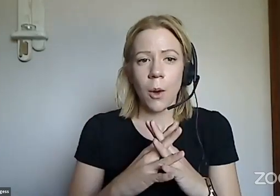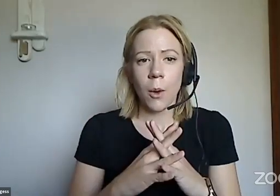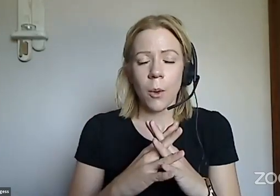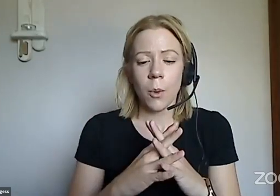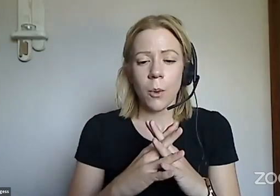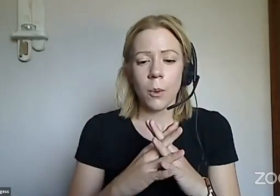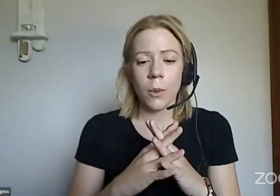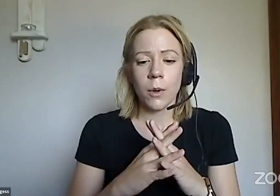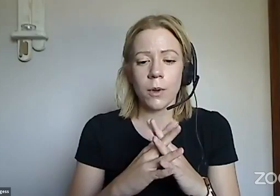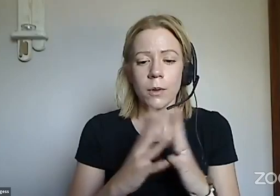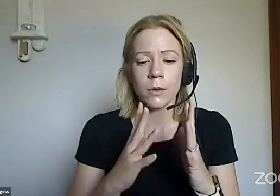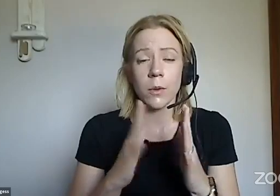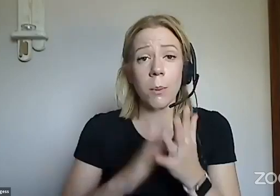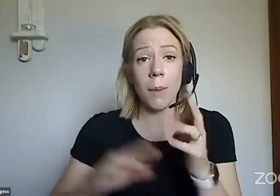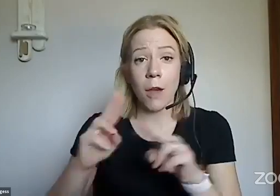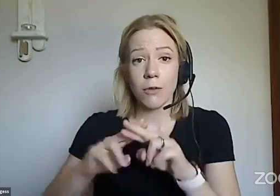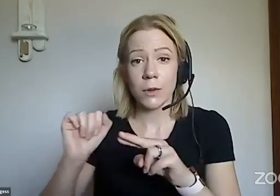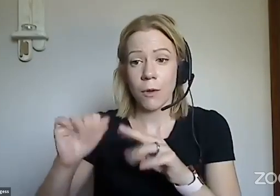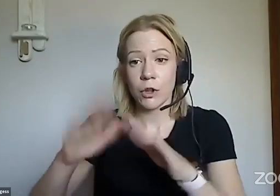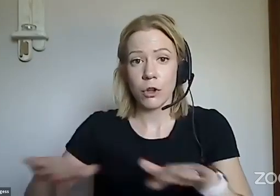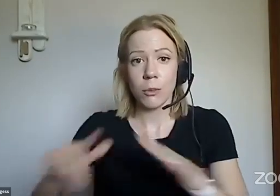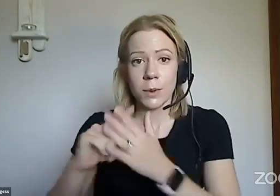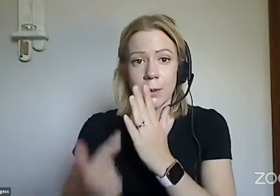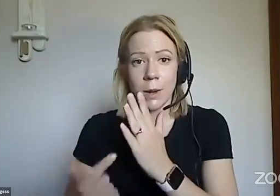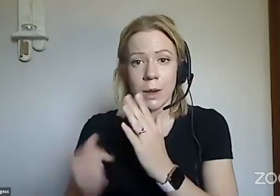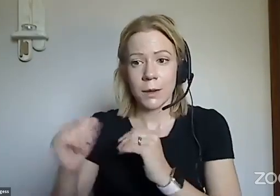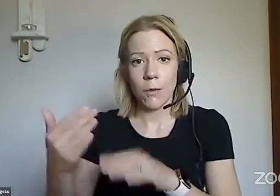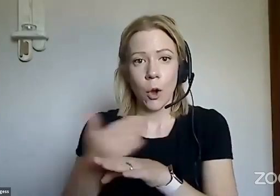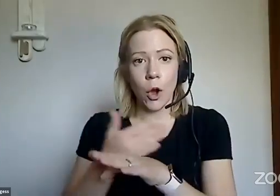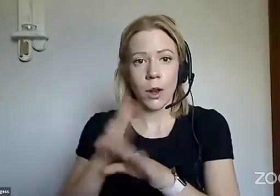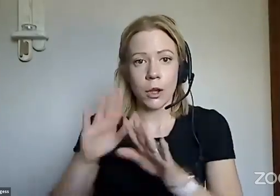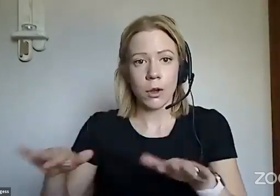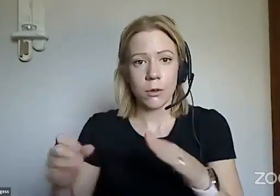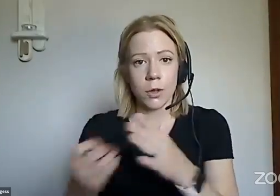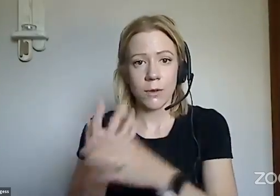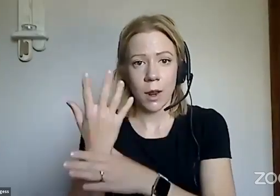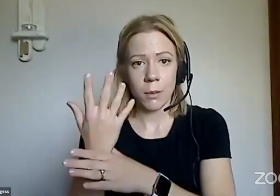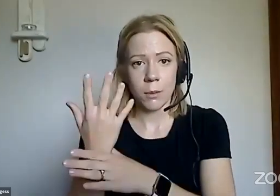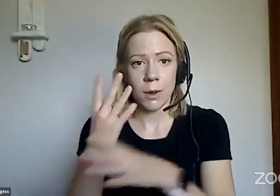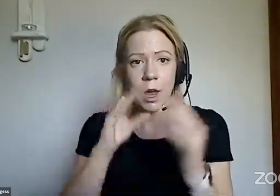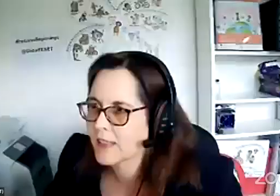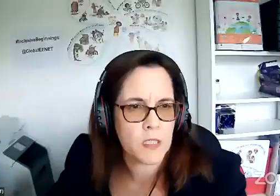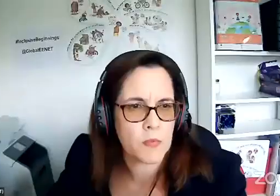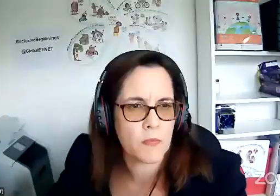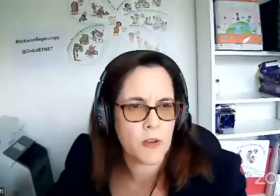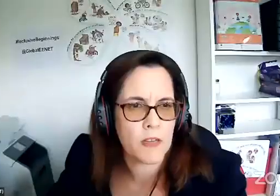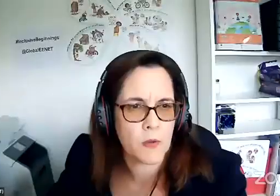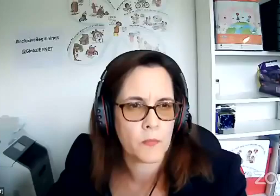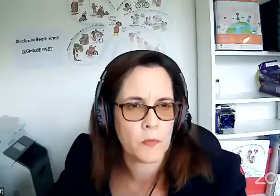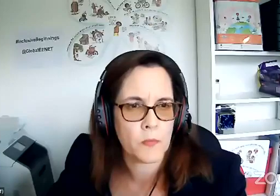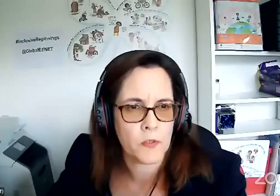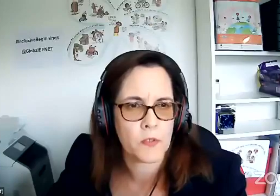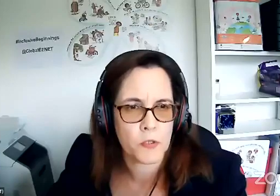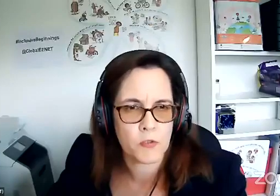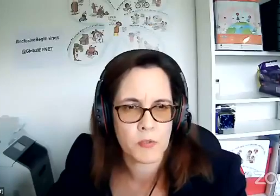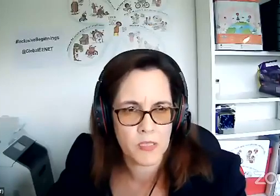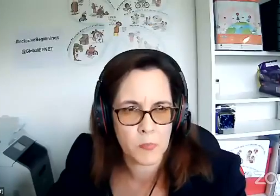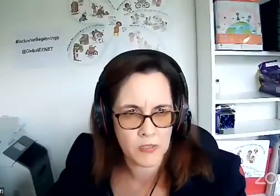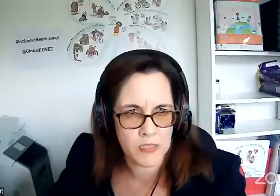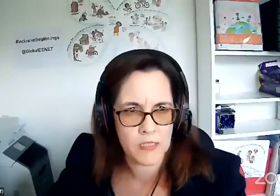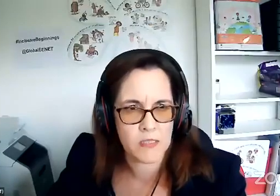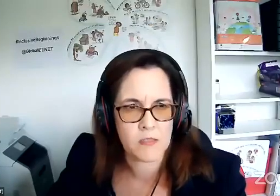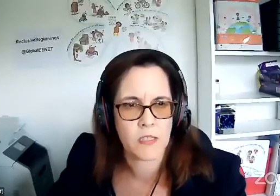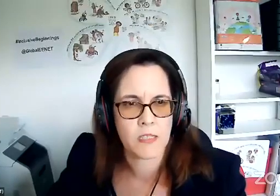from the parents of children with disability on early childhood development and education programs, as we know that it can be very helpful for children